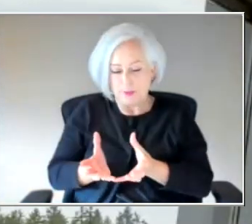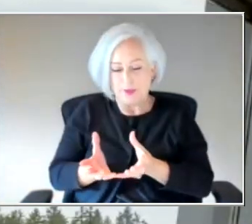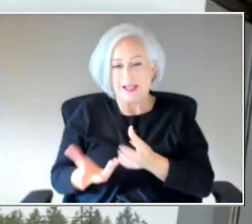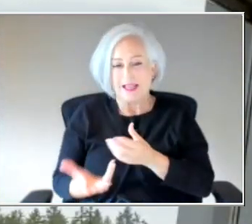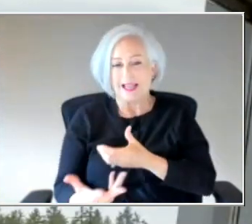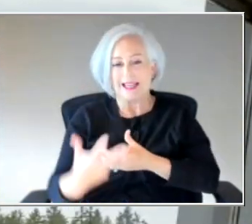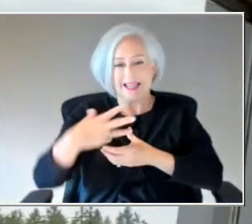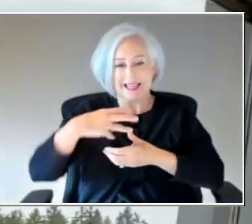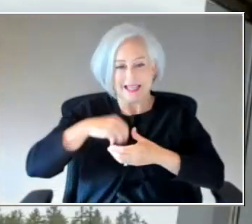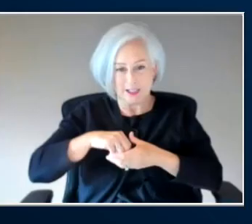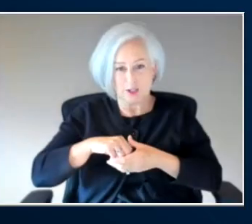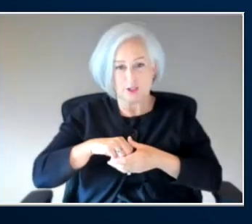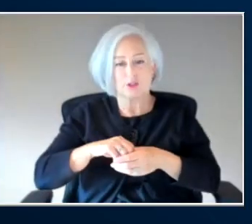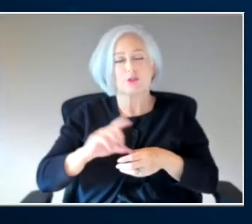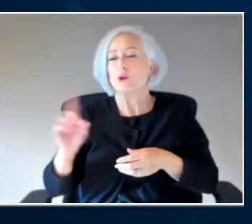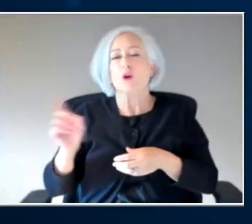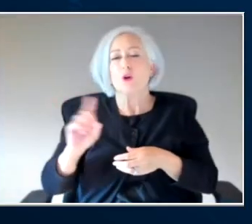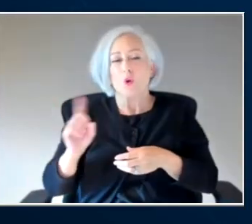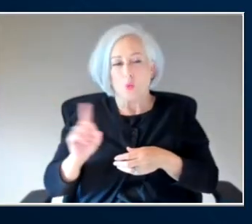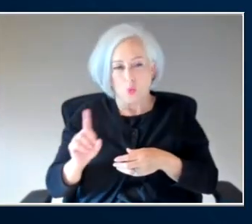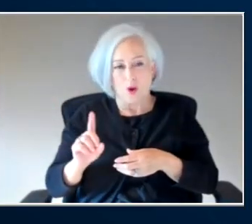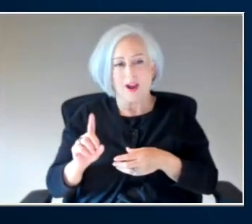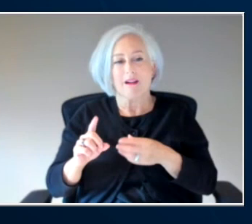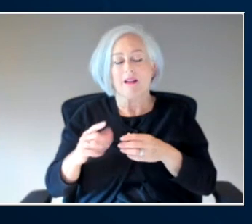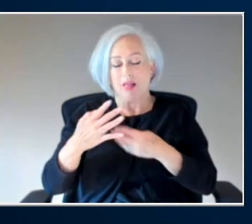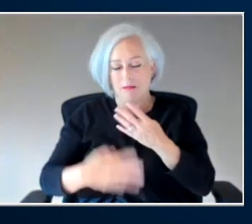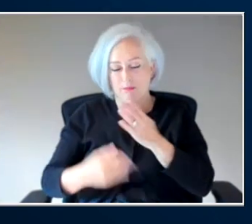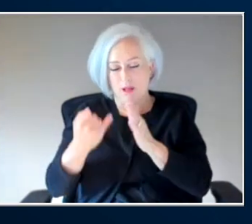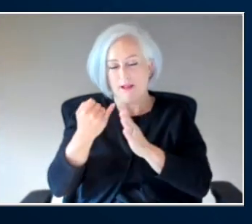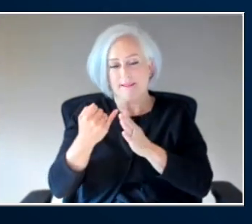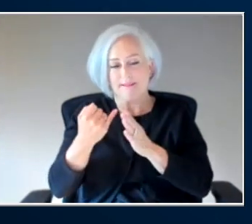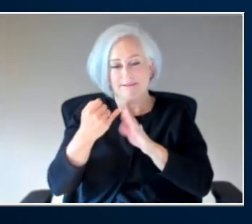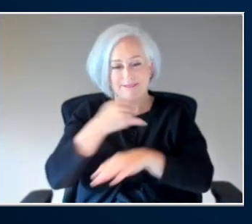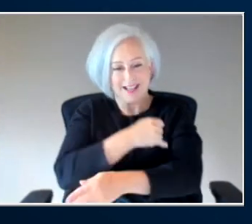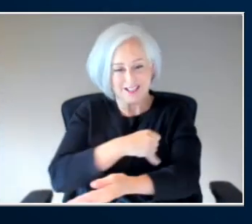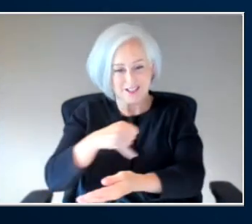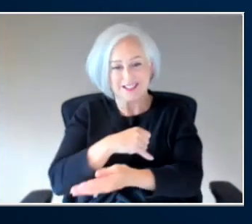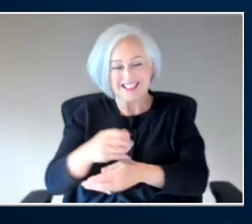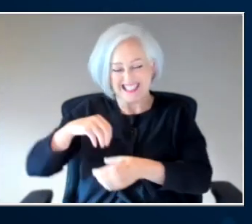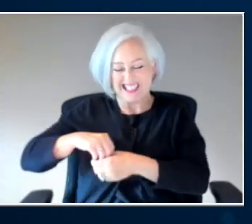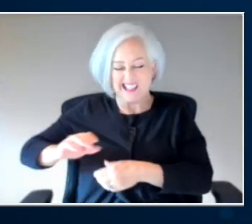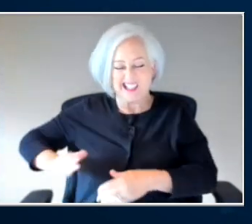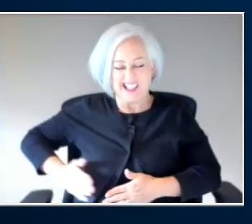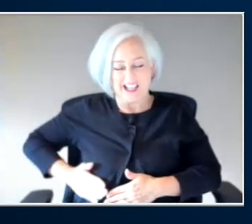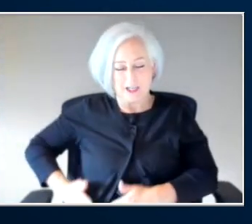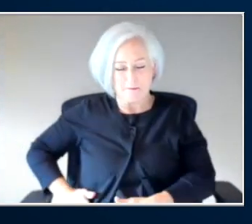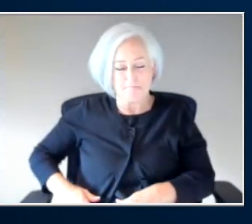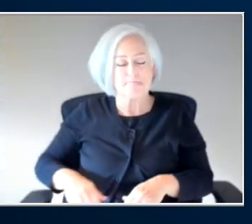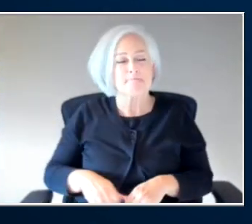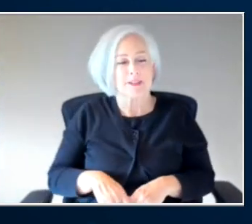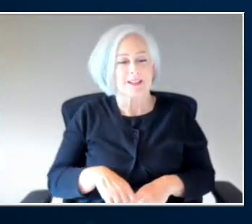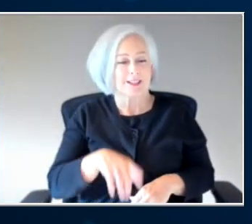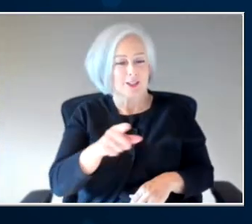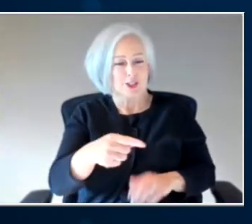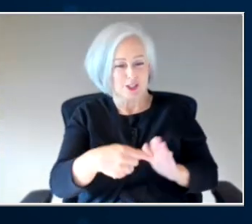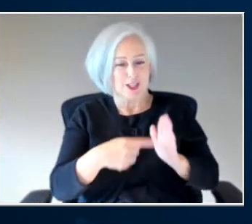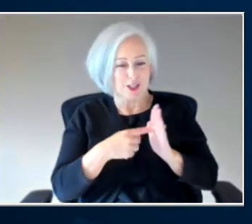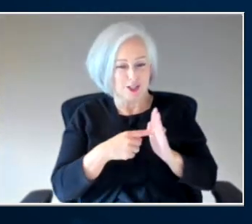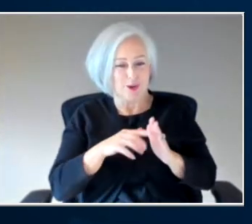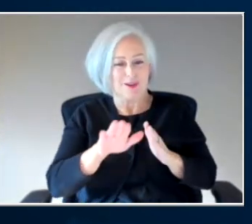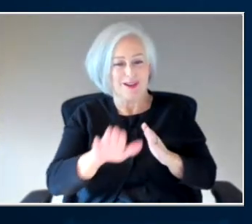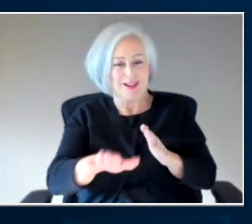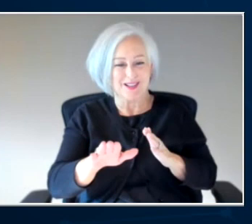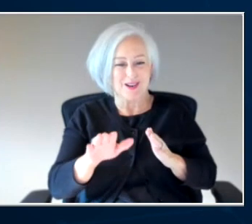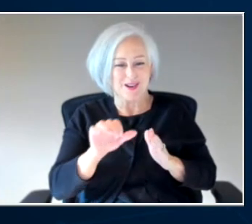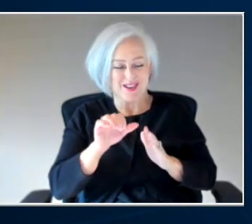cava. Yeah, Stacey talked about her badge of honor, that scar on her stomach that she showed us, so that she'll wear with pride throughout her life.